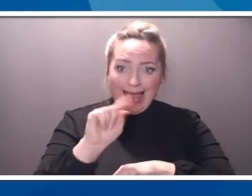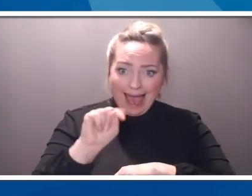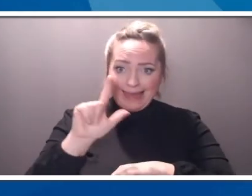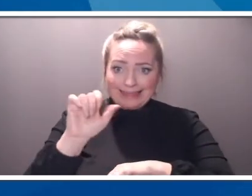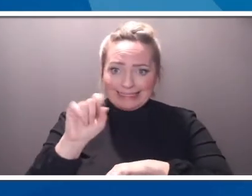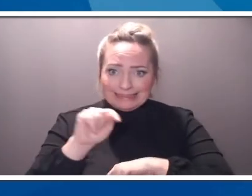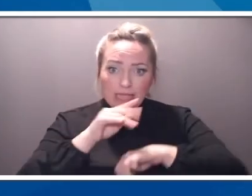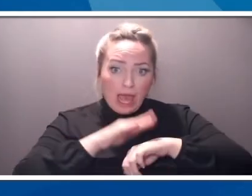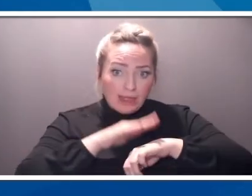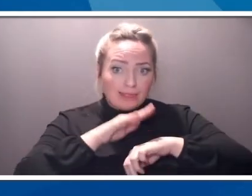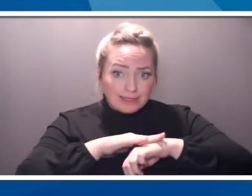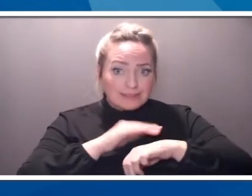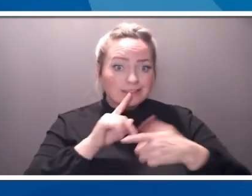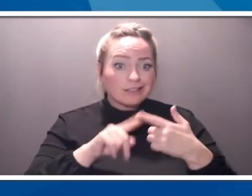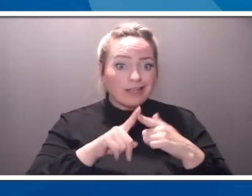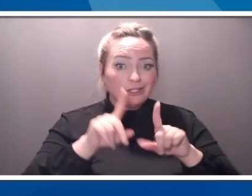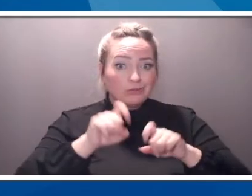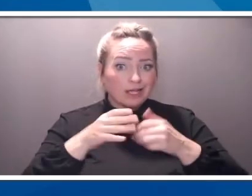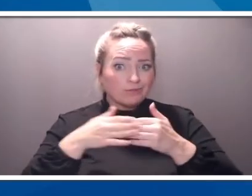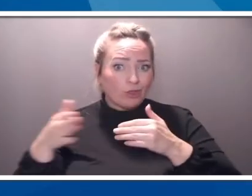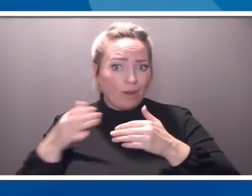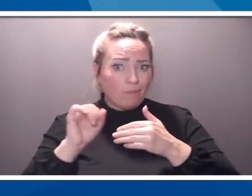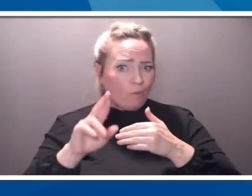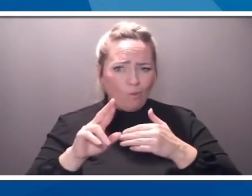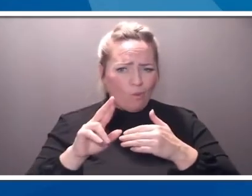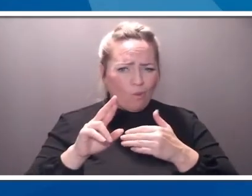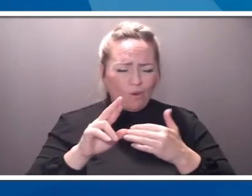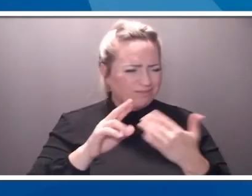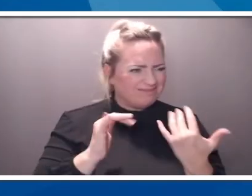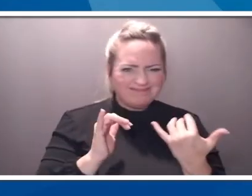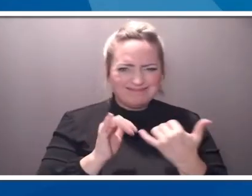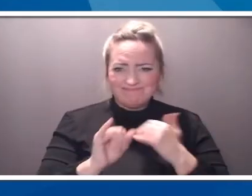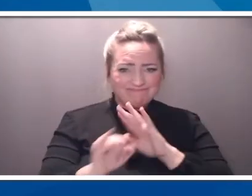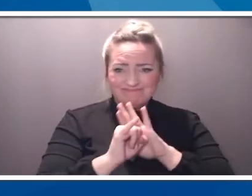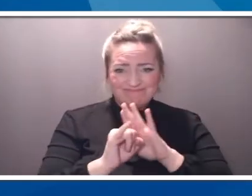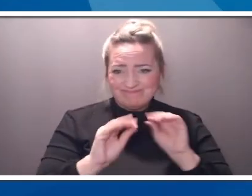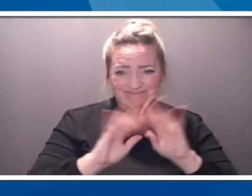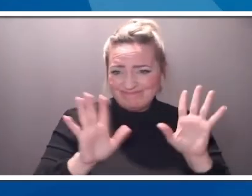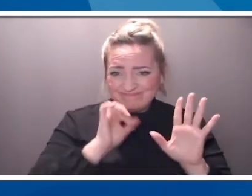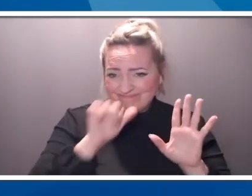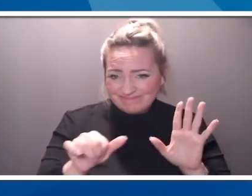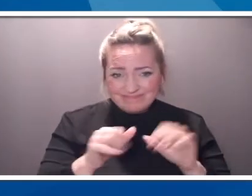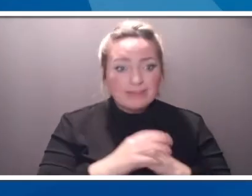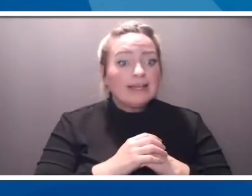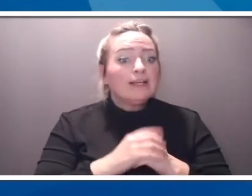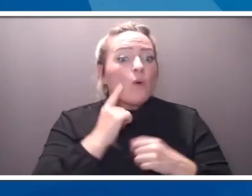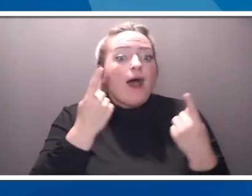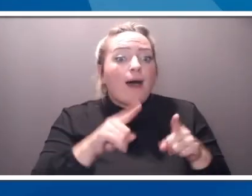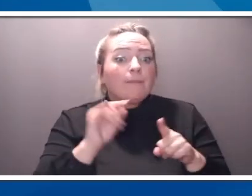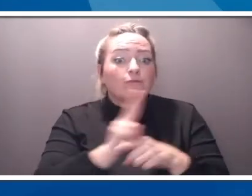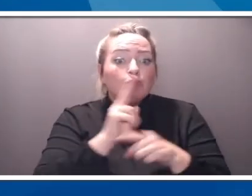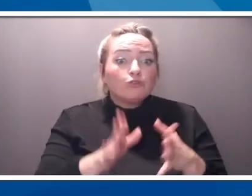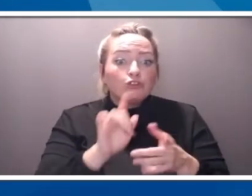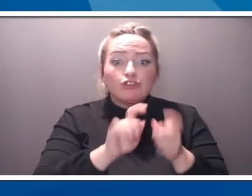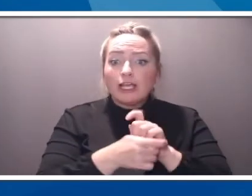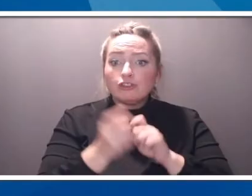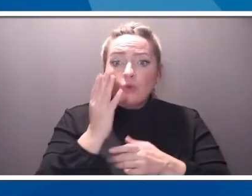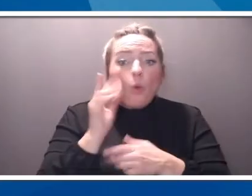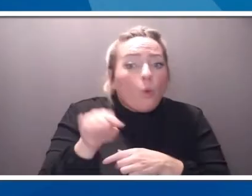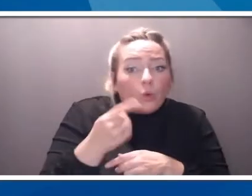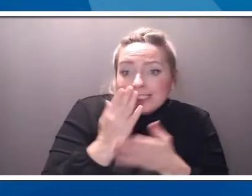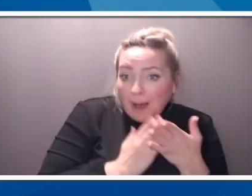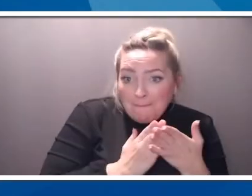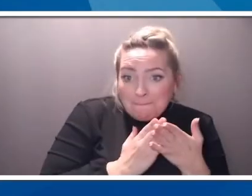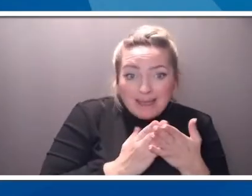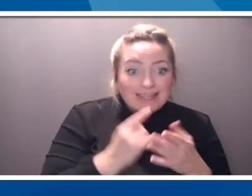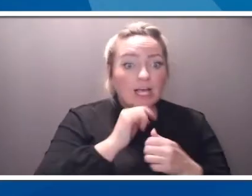you set it to that, and then you start testing further up or not? That's not really defined in the SC. And also, what happens if a